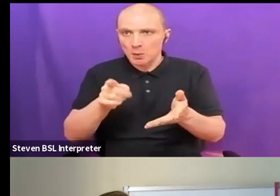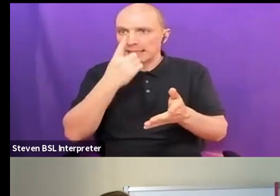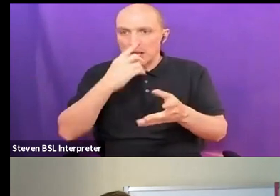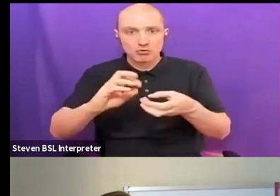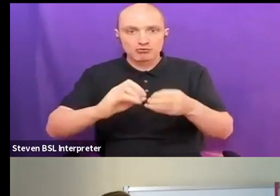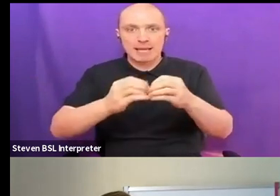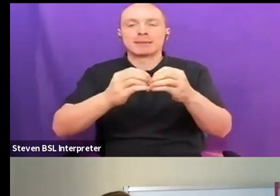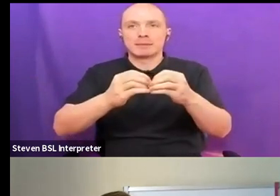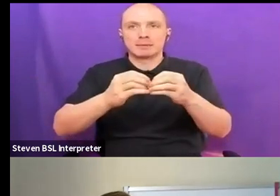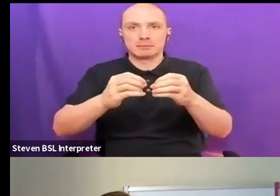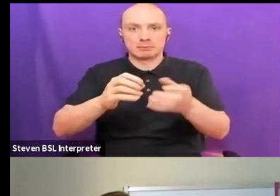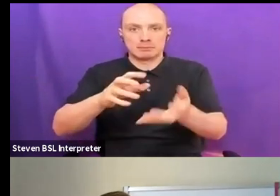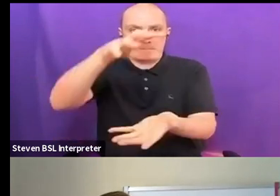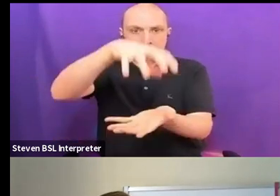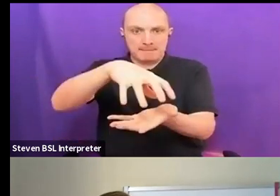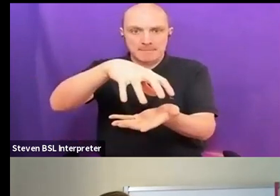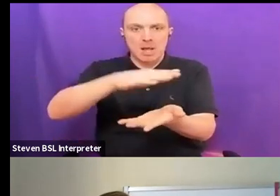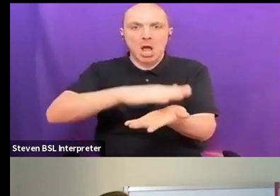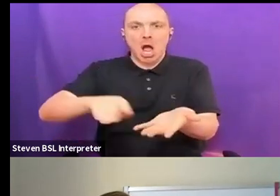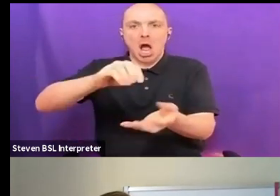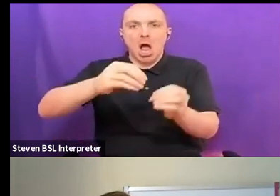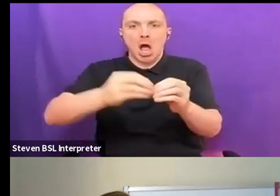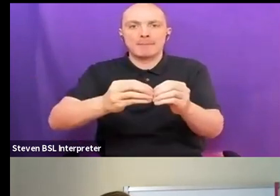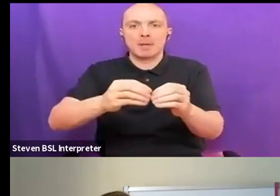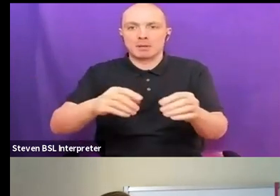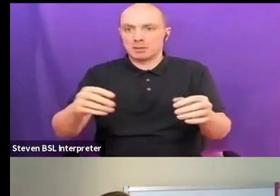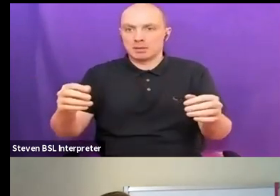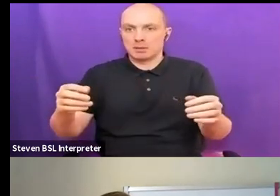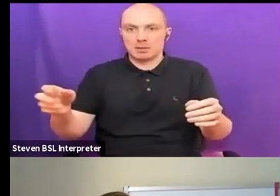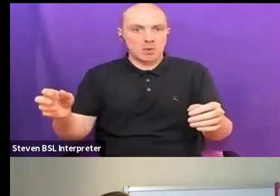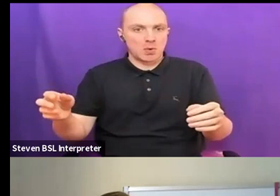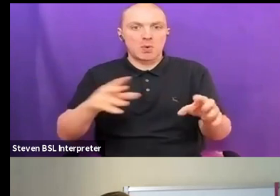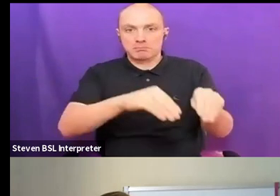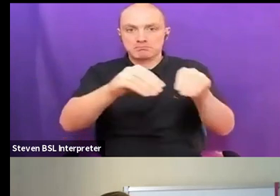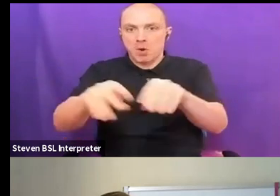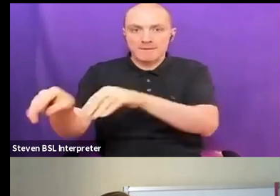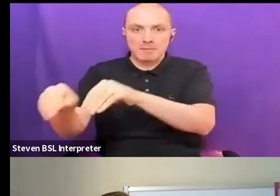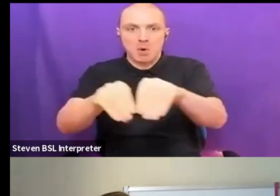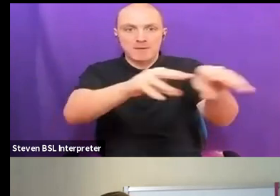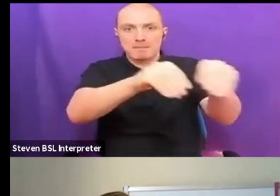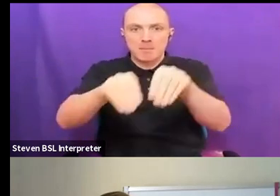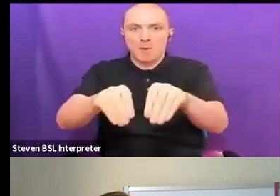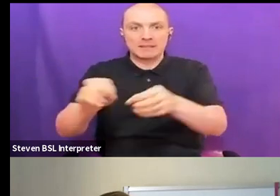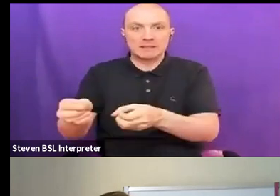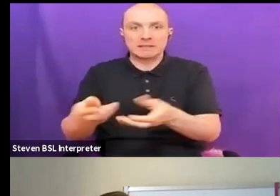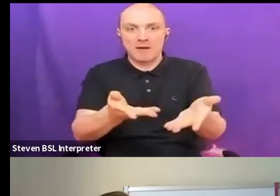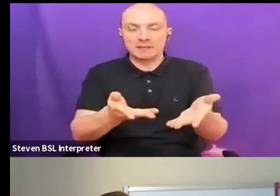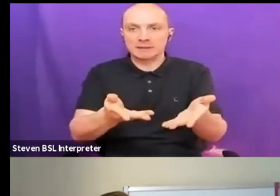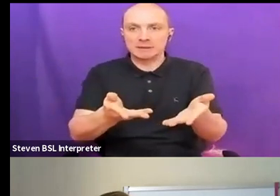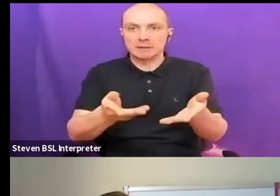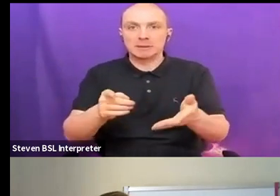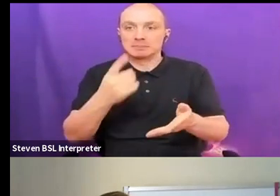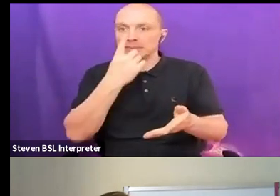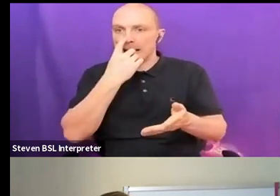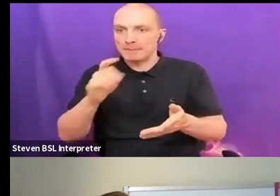invite services in to be delivered from there, whether they're trying to create spaces for social enterprises rather than private sector businesses. But one that